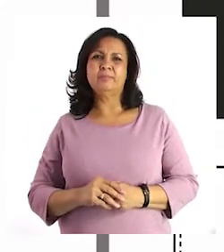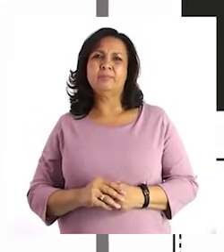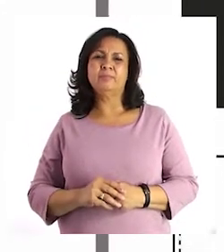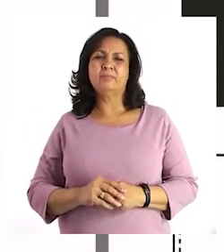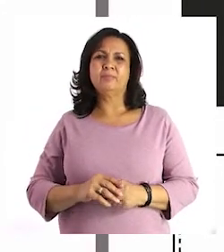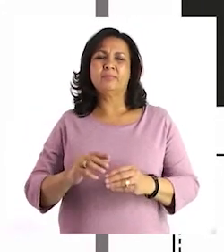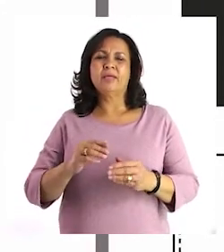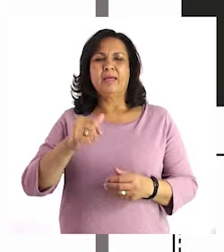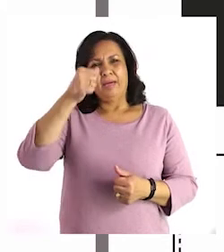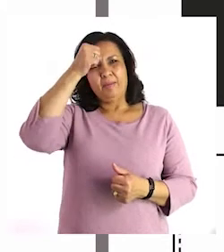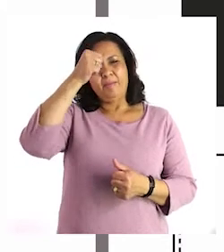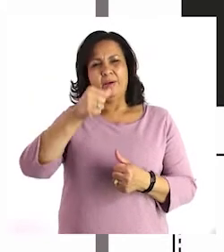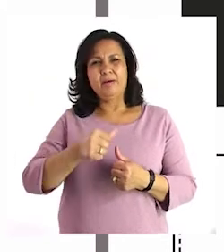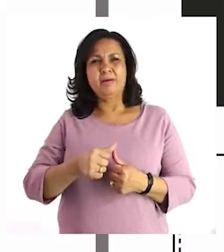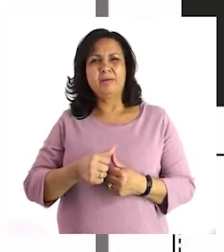Remember,